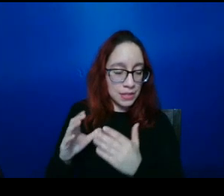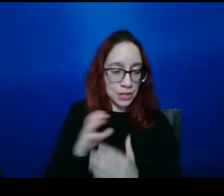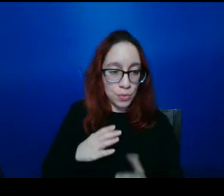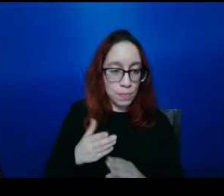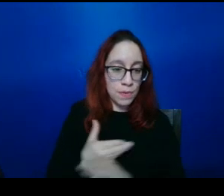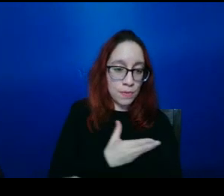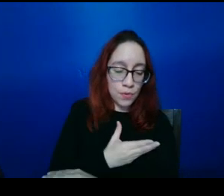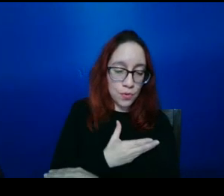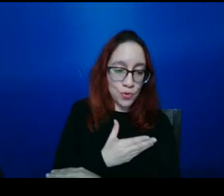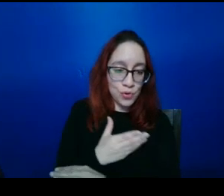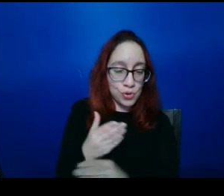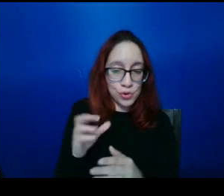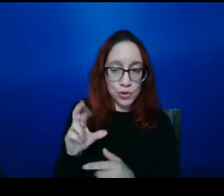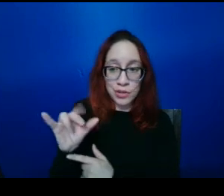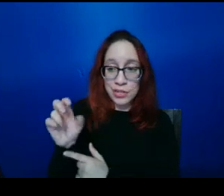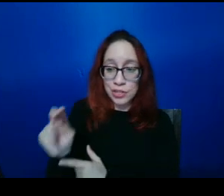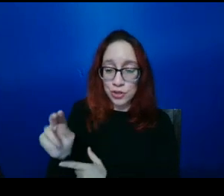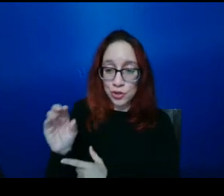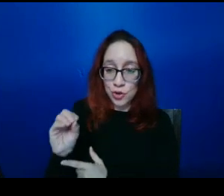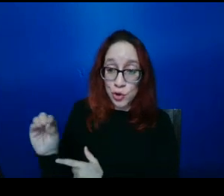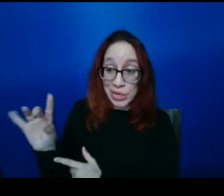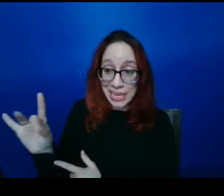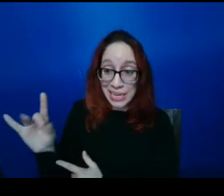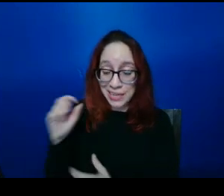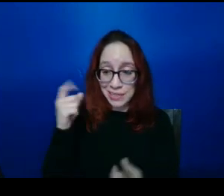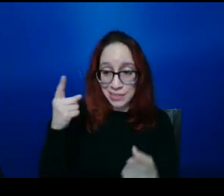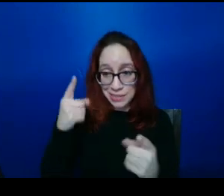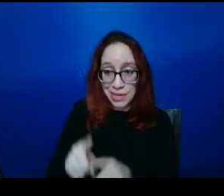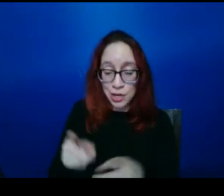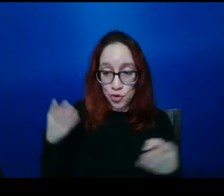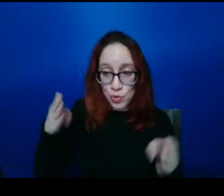you in resolution 23008 to approve a settlement agreement